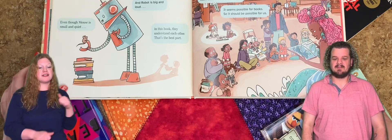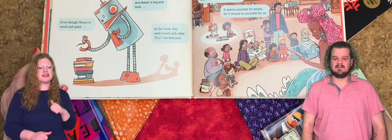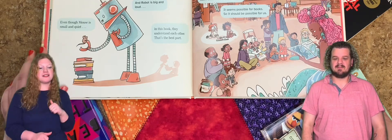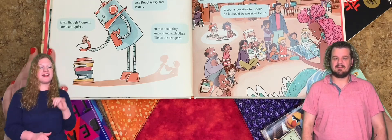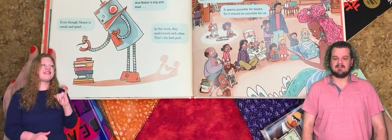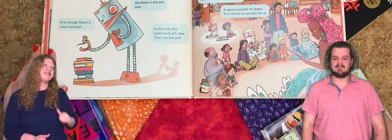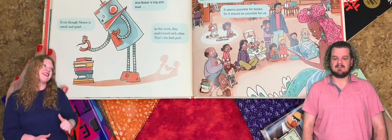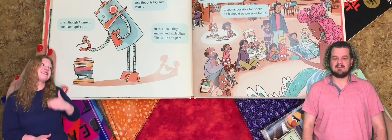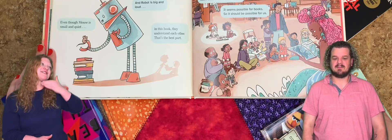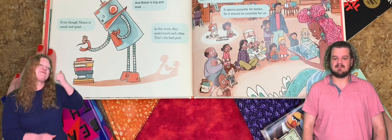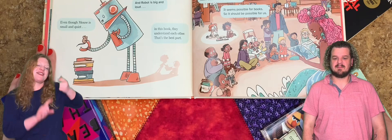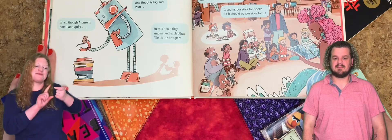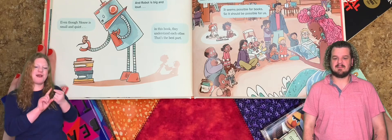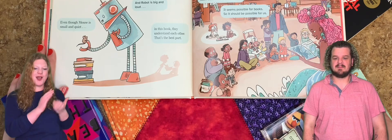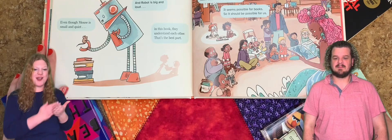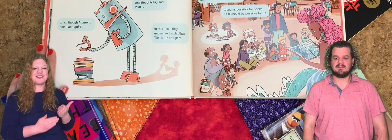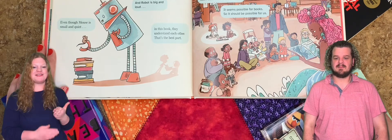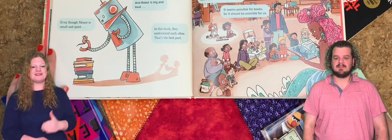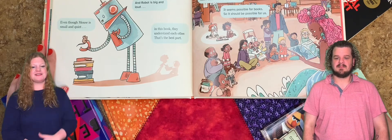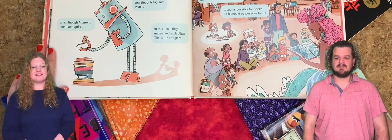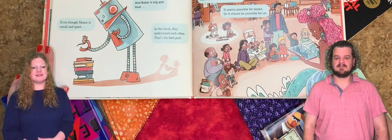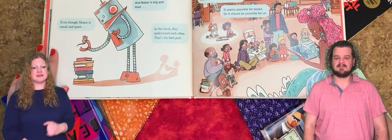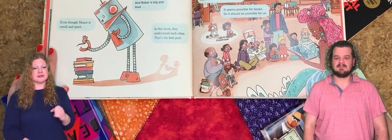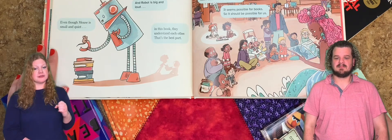each other. That's the best part.